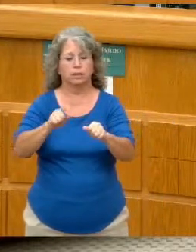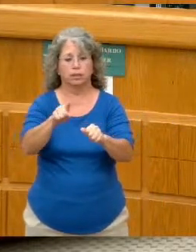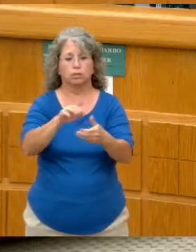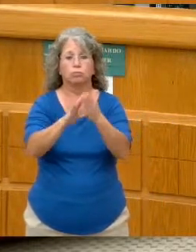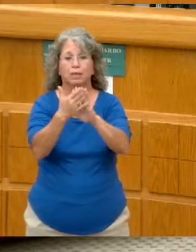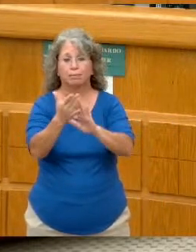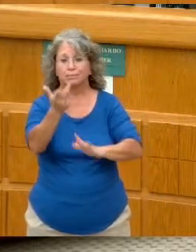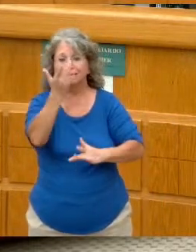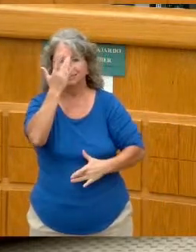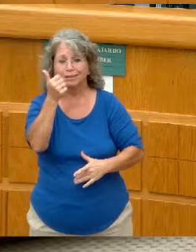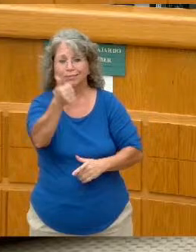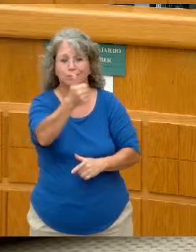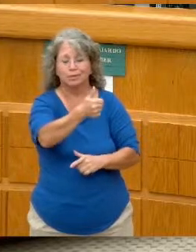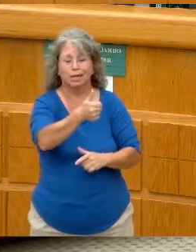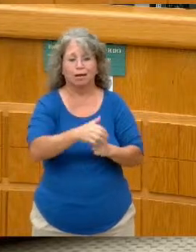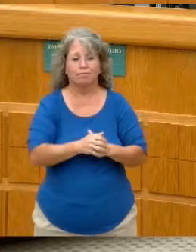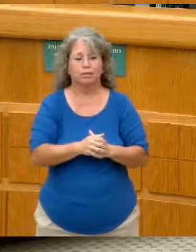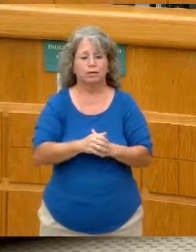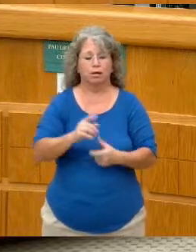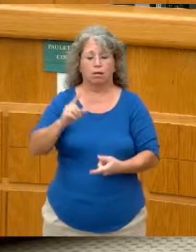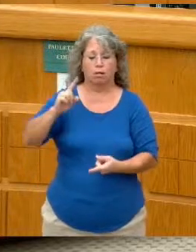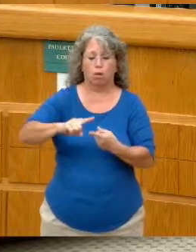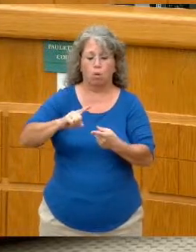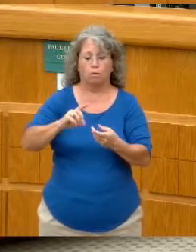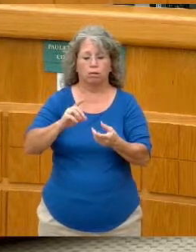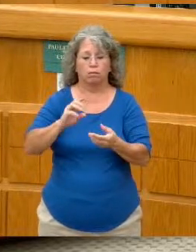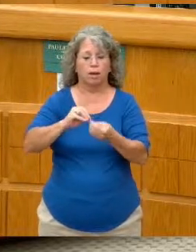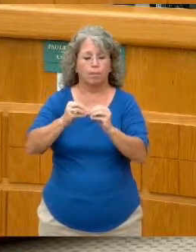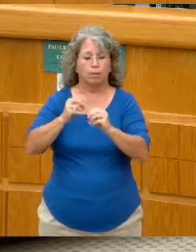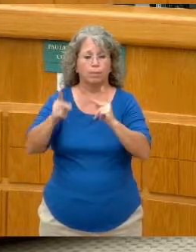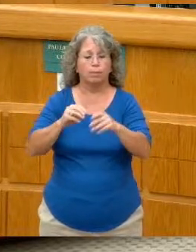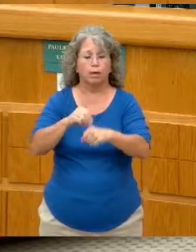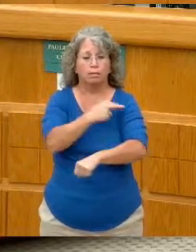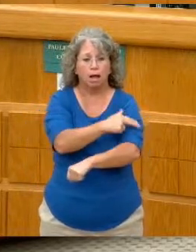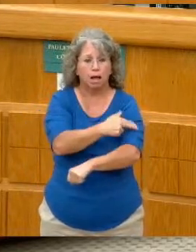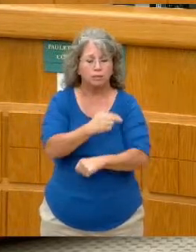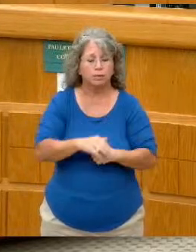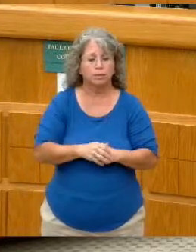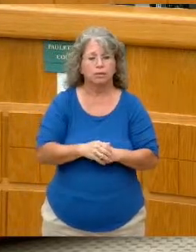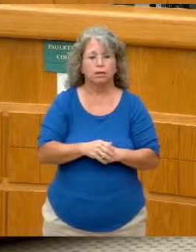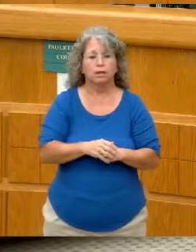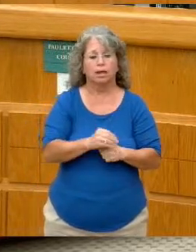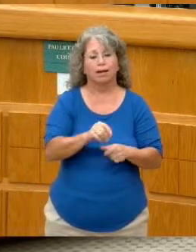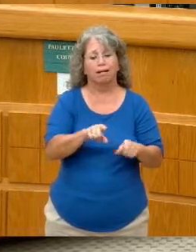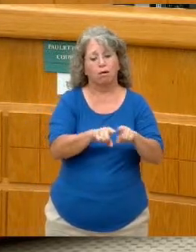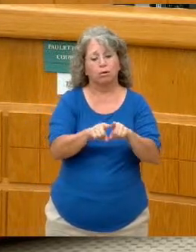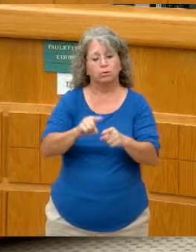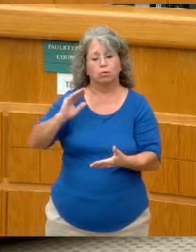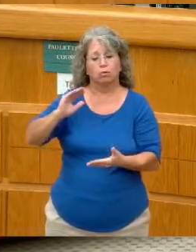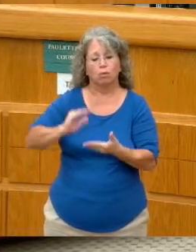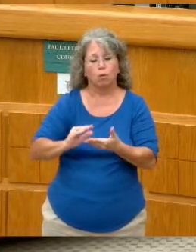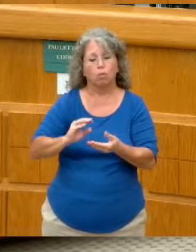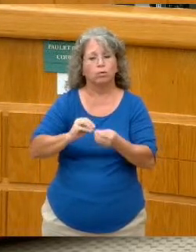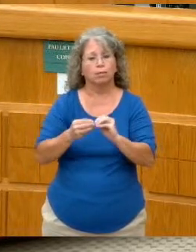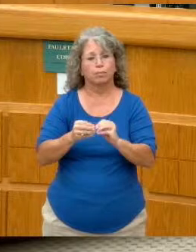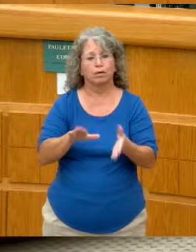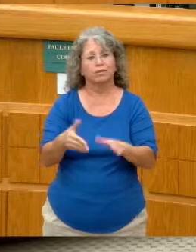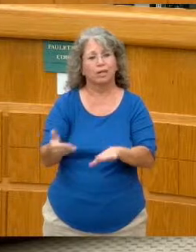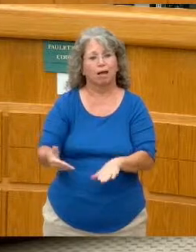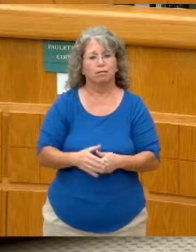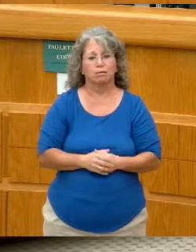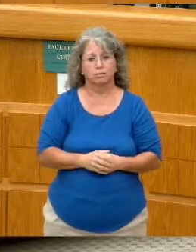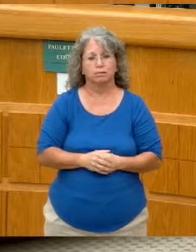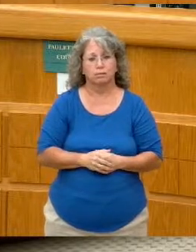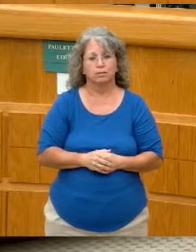probability the lower the number of hospitalized patients, and also the lower the number of deaths. The whole